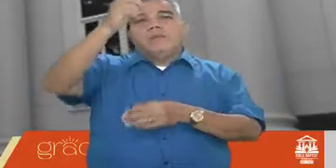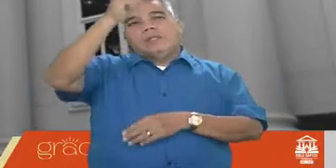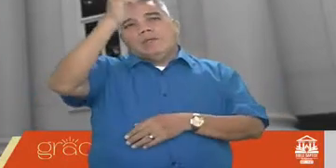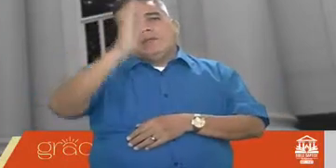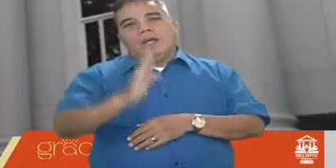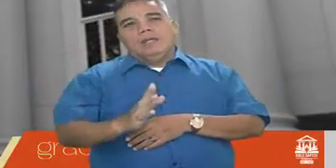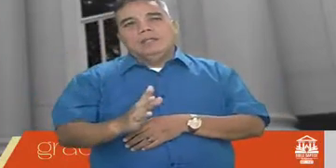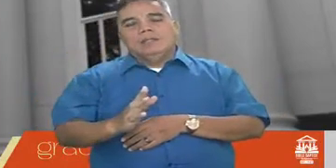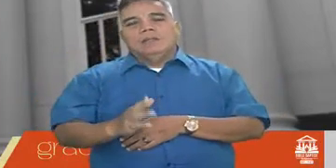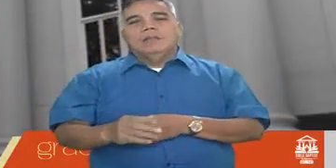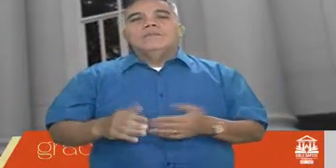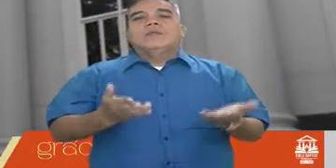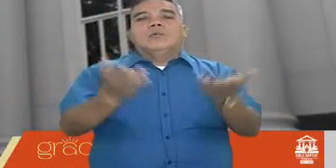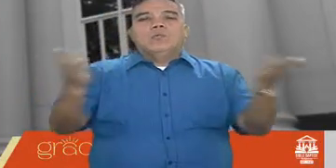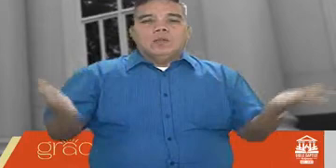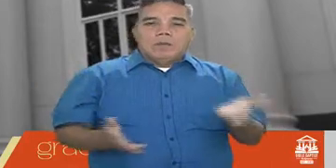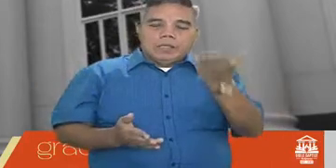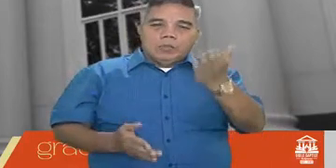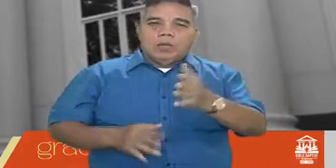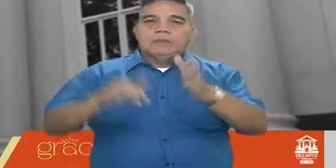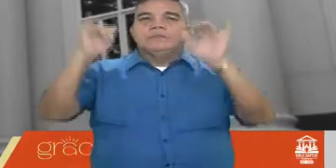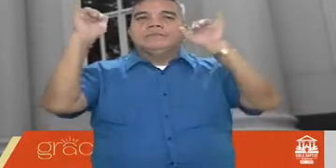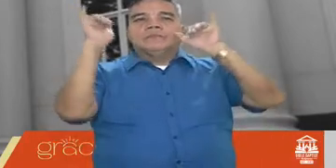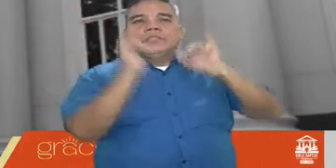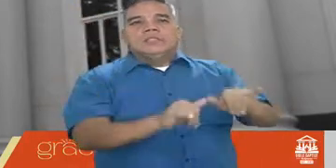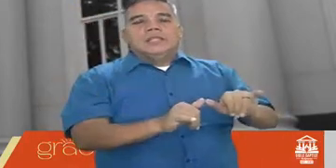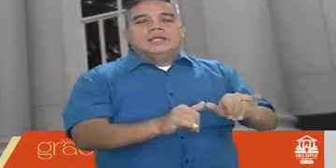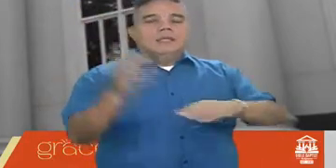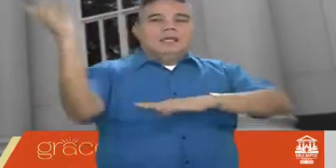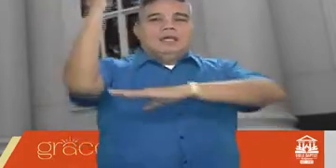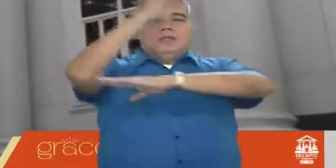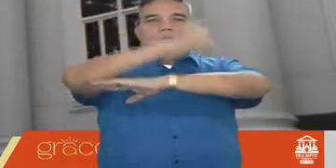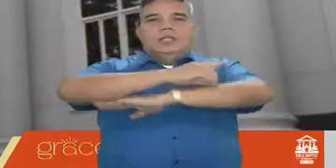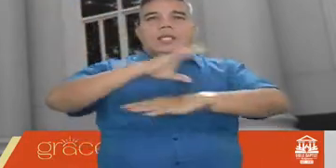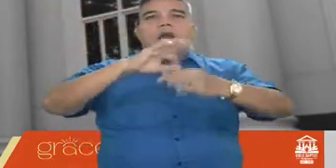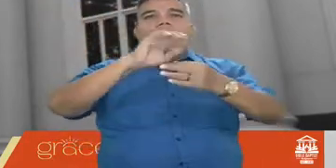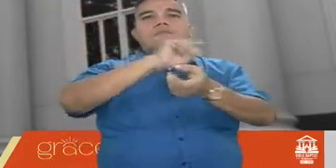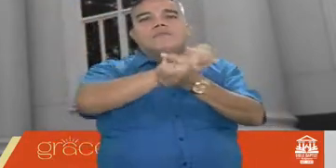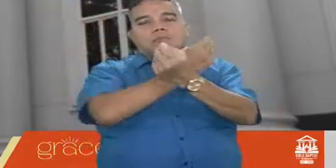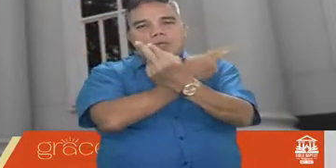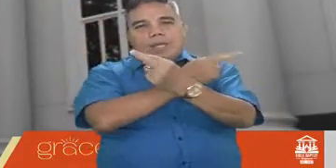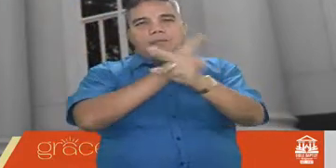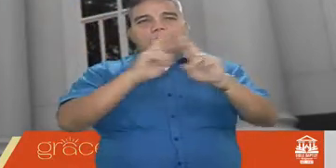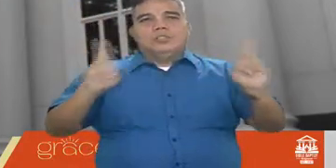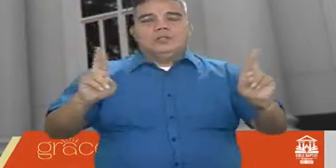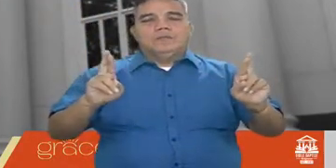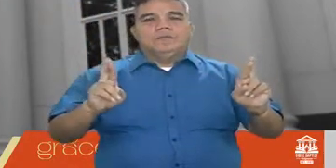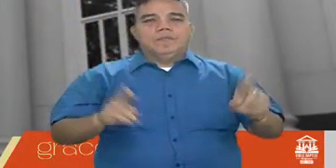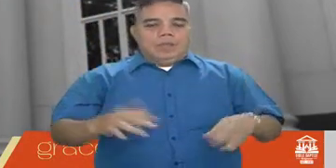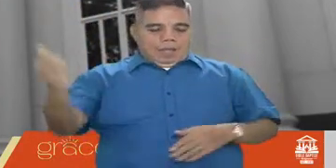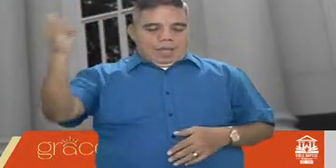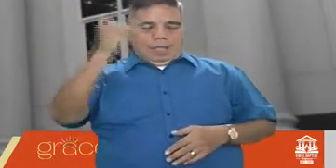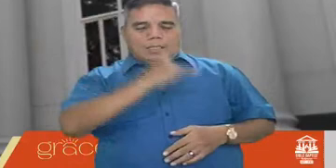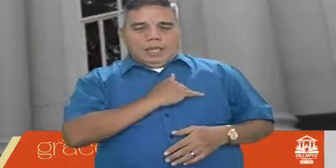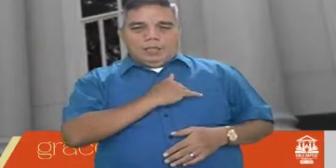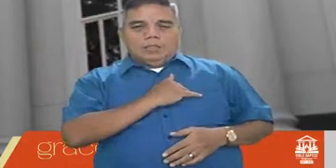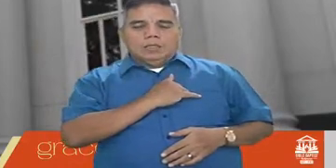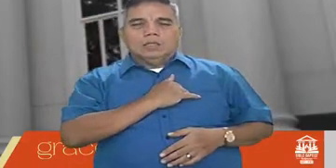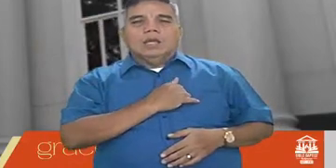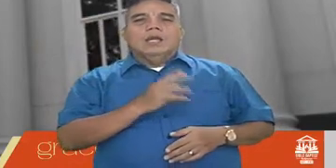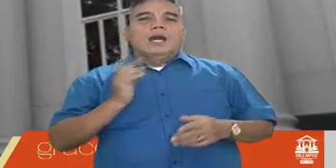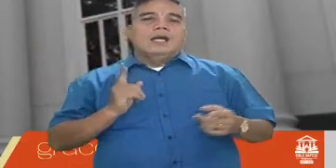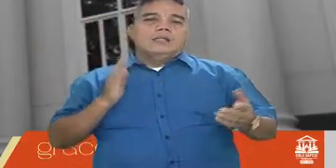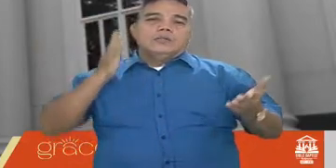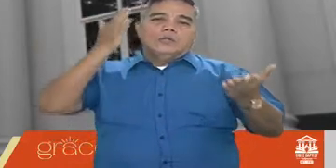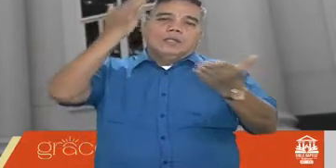of God, whereby you are sealed unto the day of redemption." Ang gasilyo na to hangtod